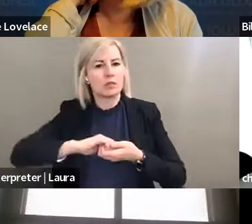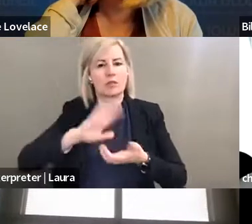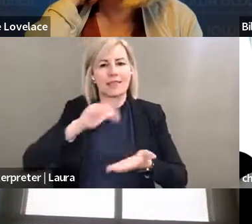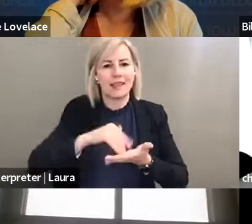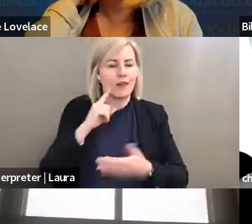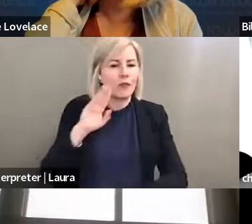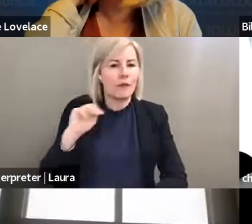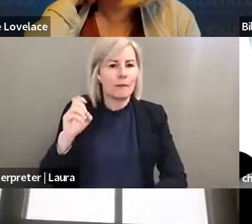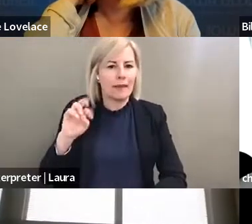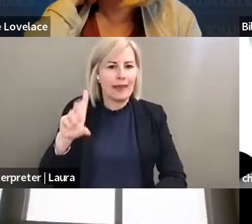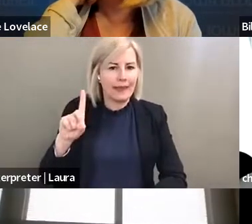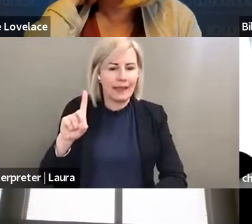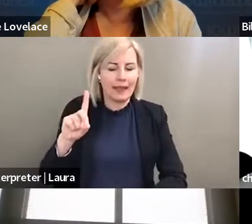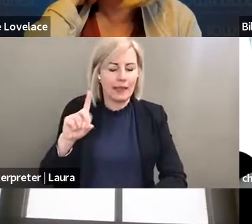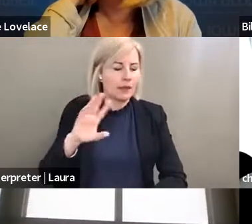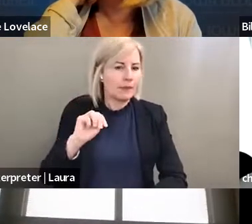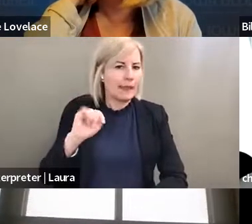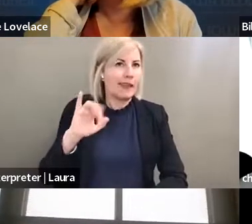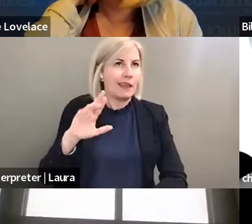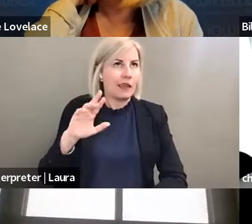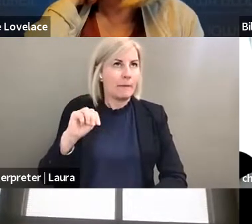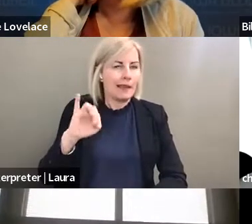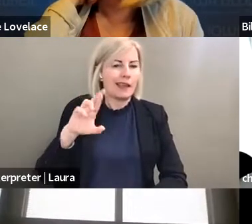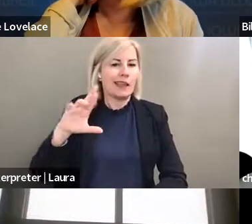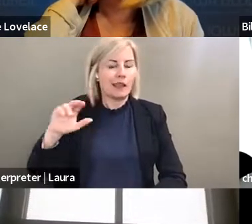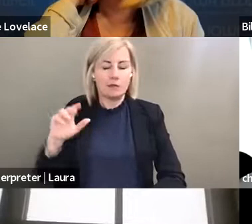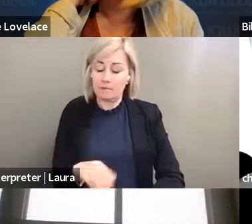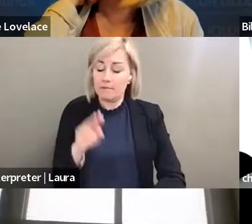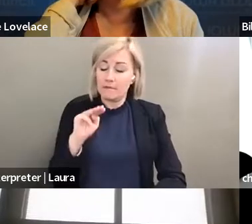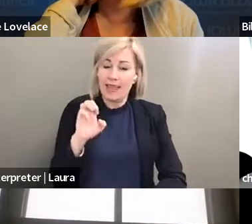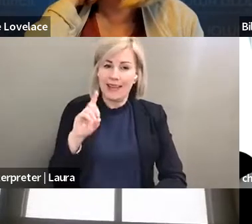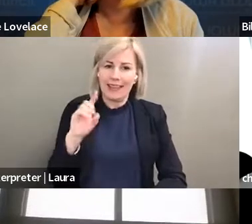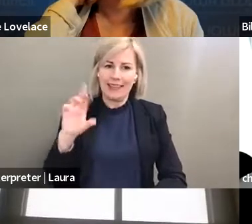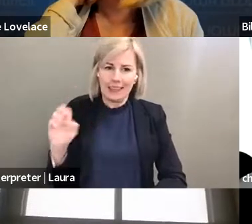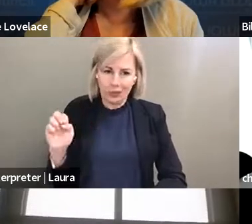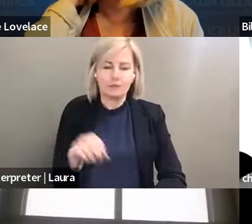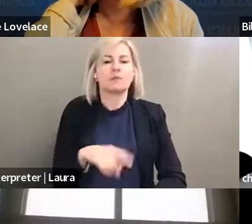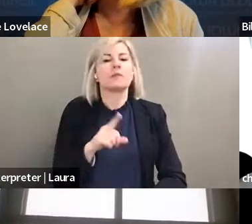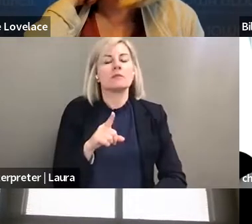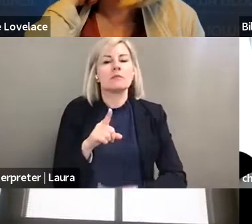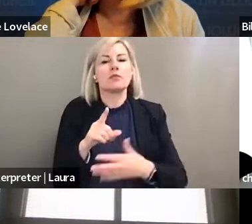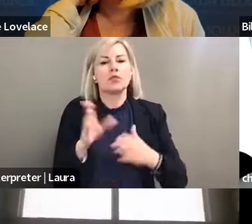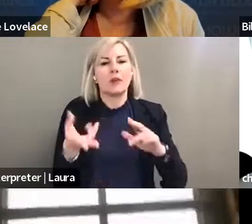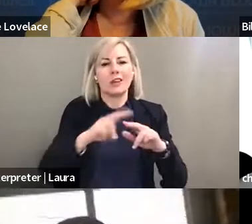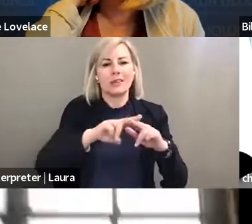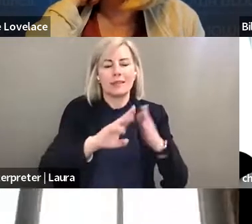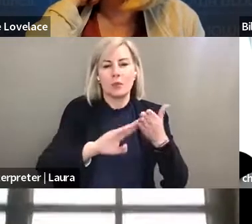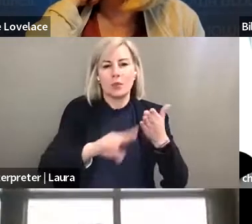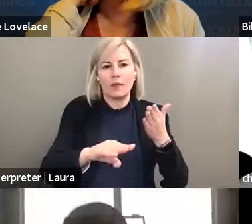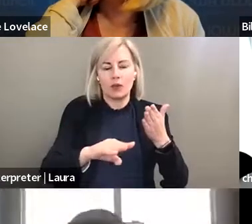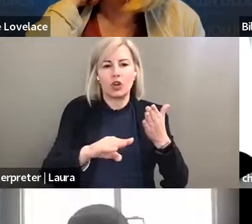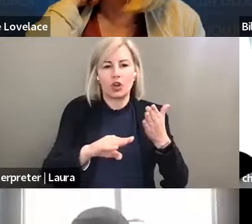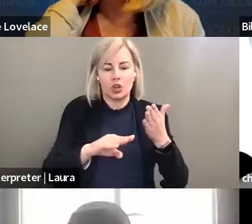and Medicaid. I always get those two M's mixed up, but to increase the waiver slots so that people